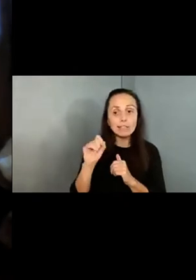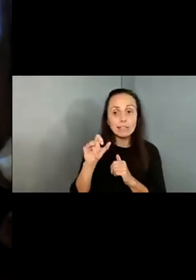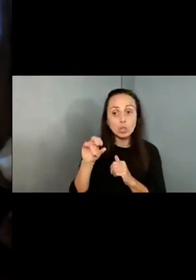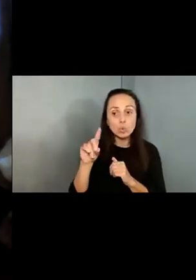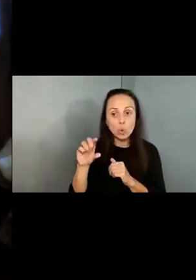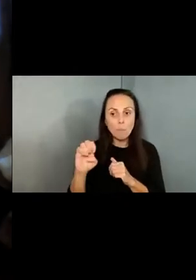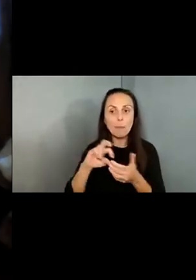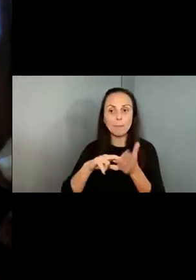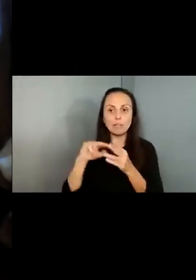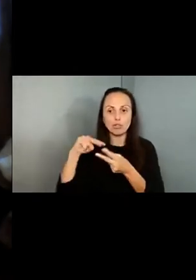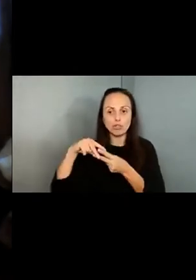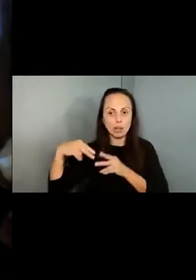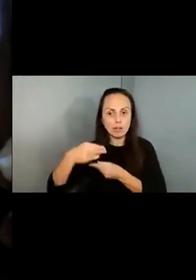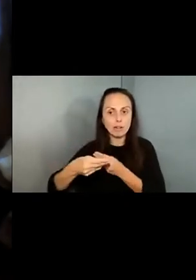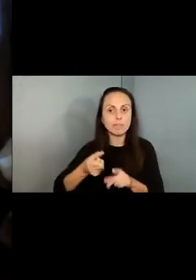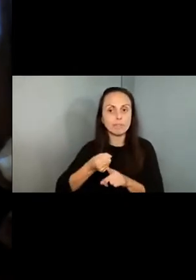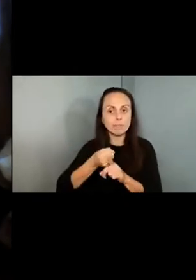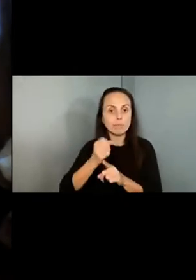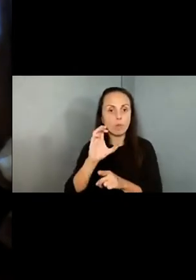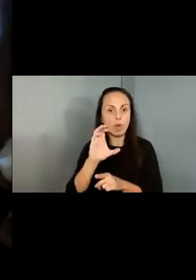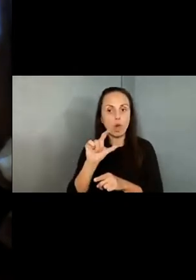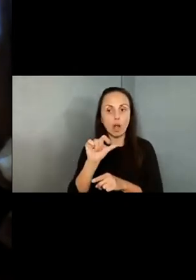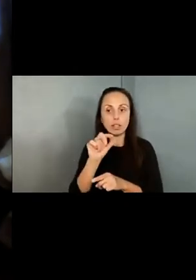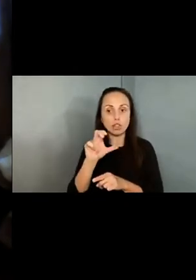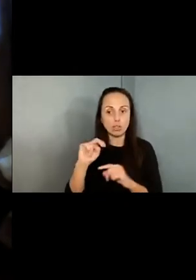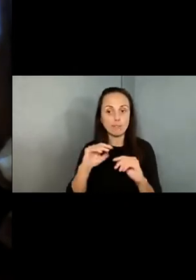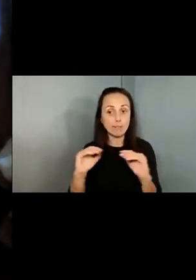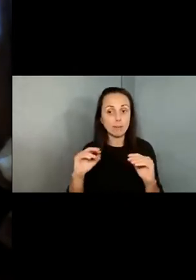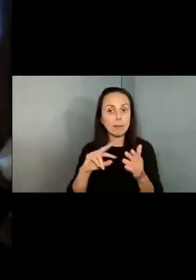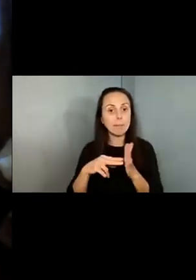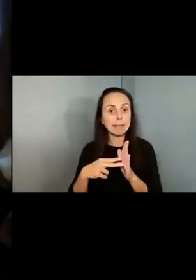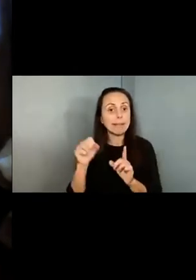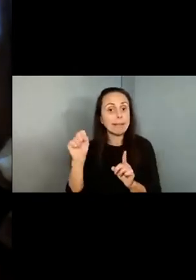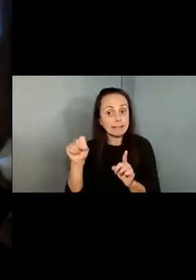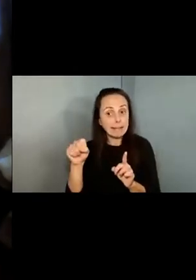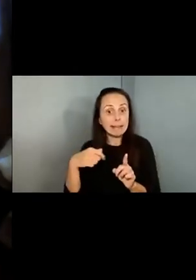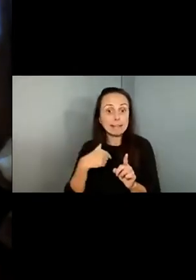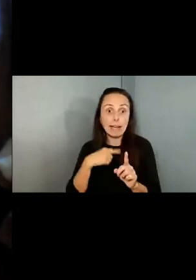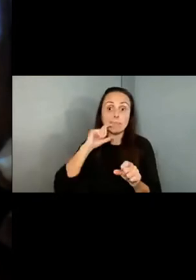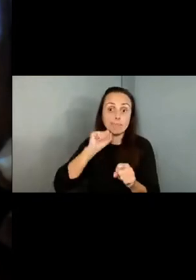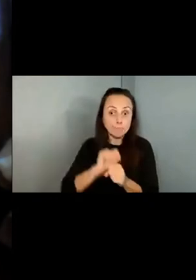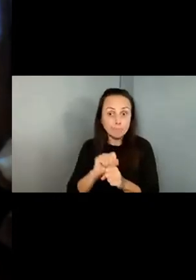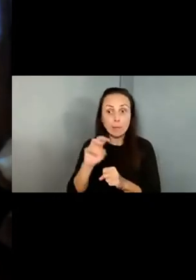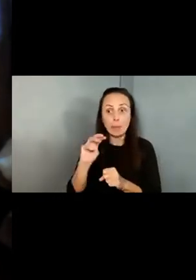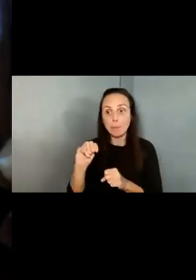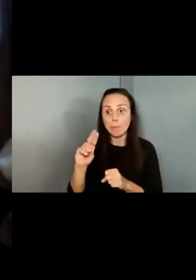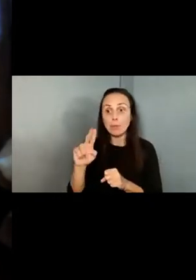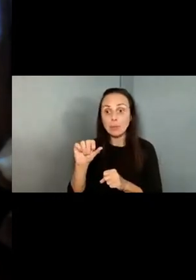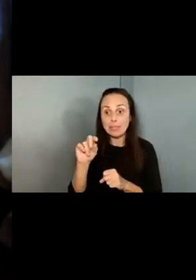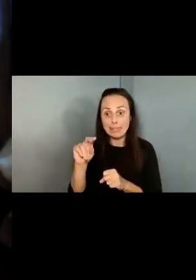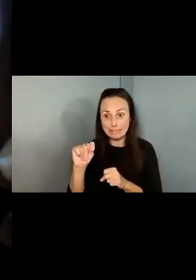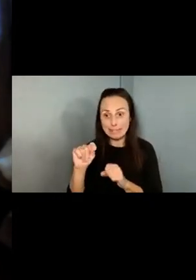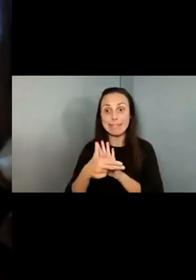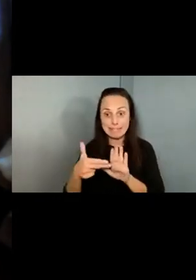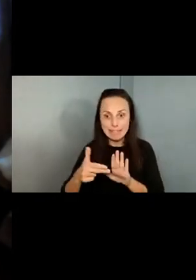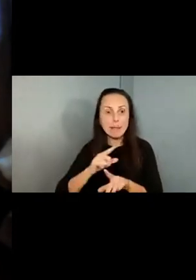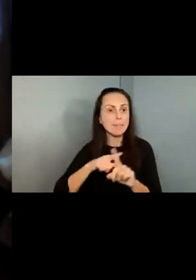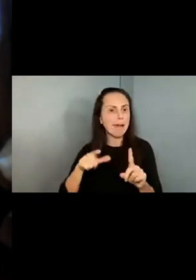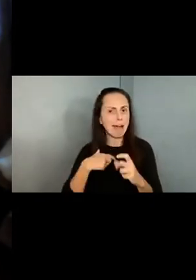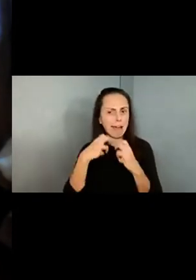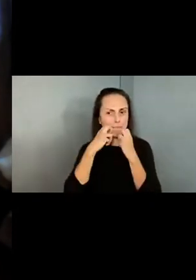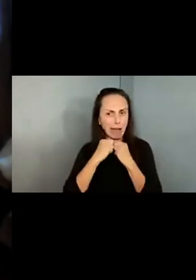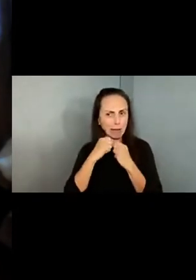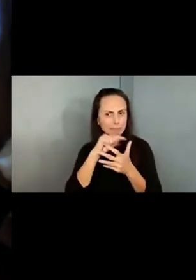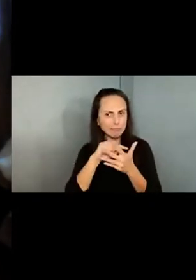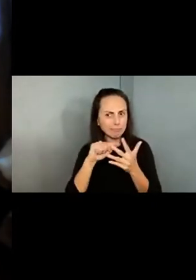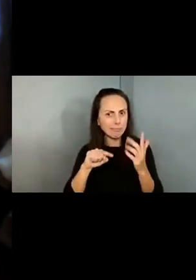genetic condition that affects collagen. So that makes me, like, yes, actually a literal mutant. And these are things that I value about